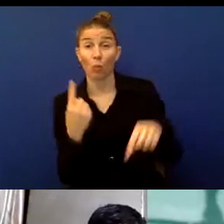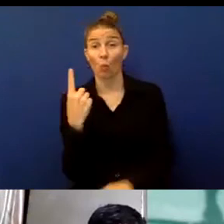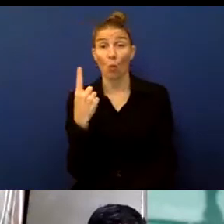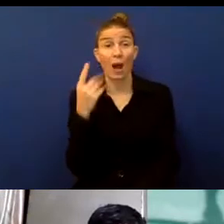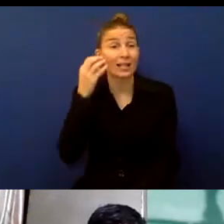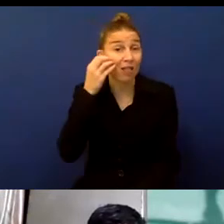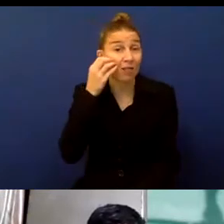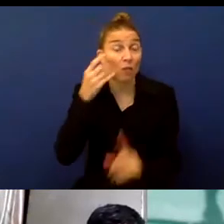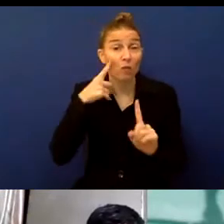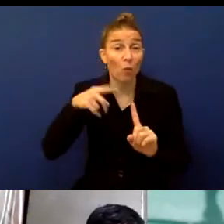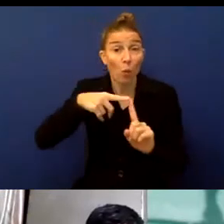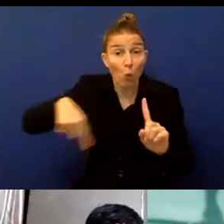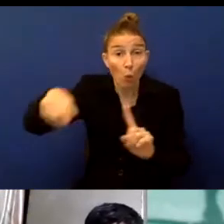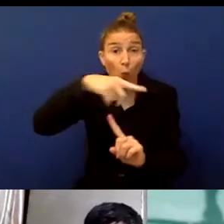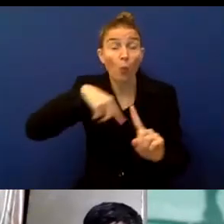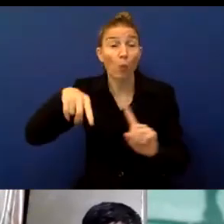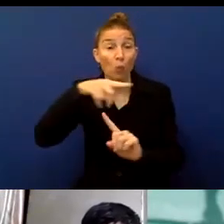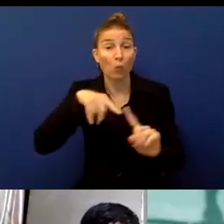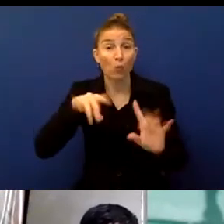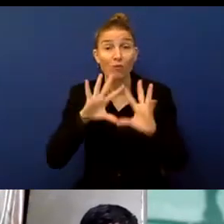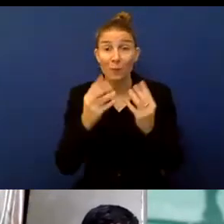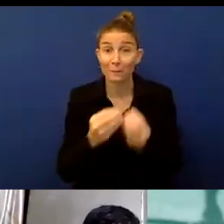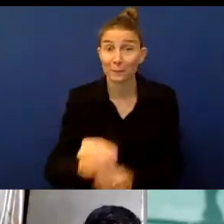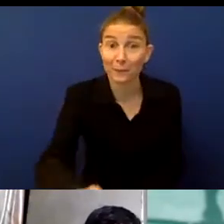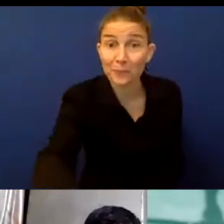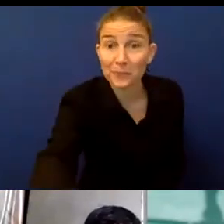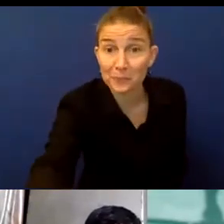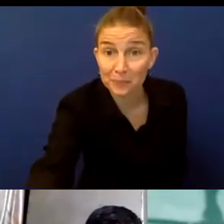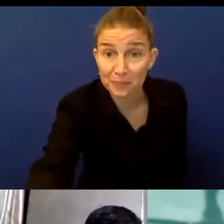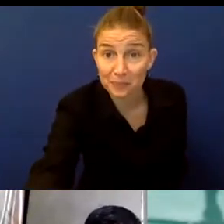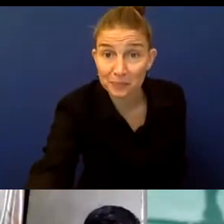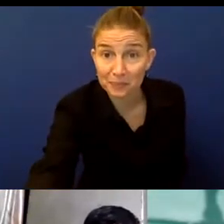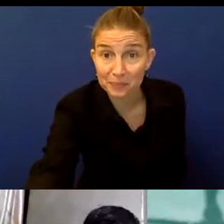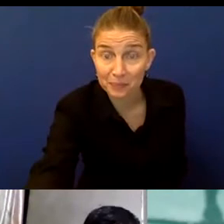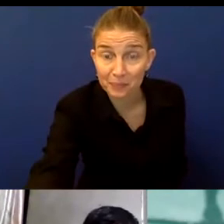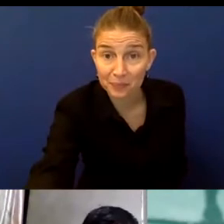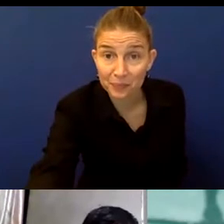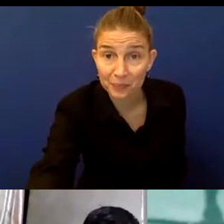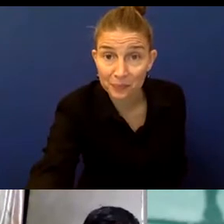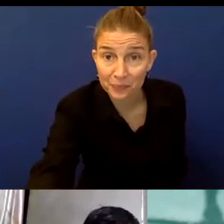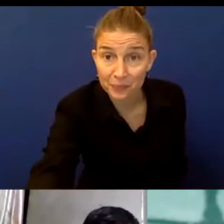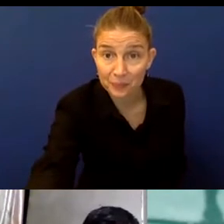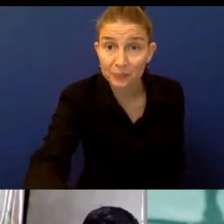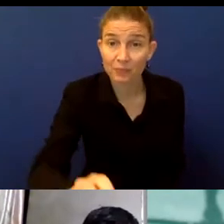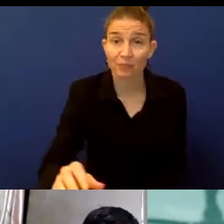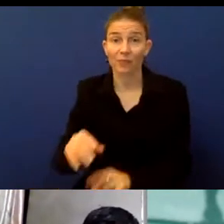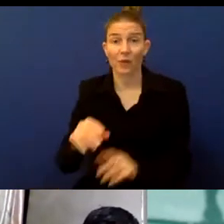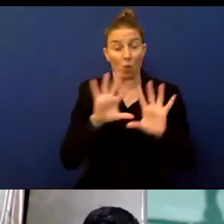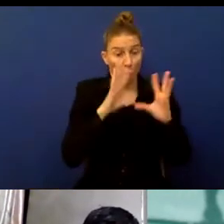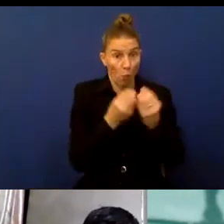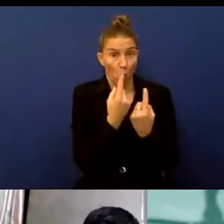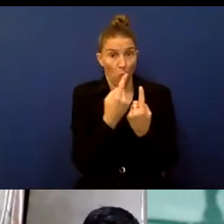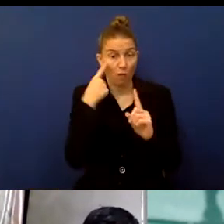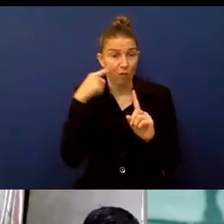which is used for the study to do the training. We have also different conditions of the environment. Sometimes